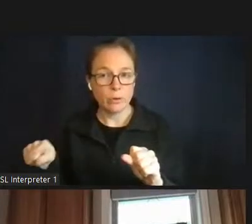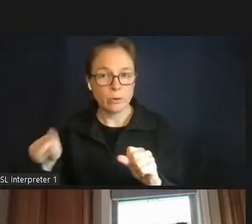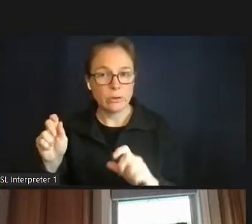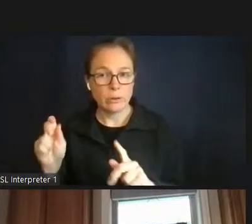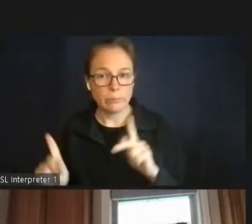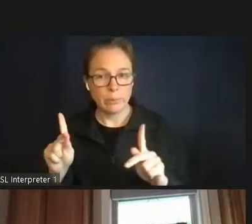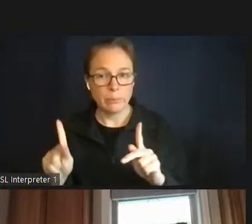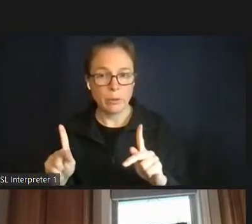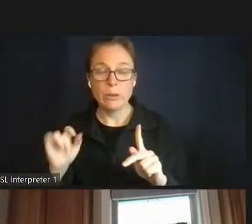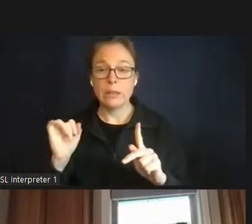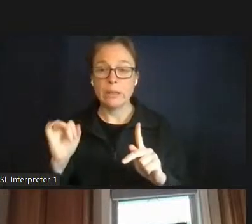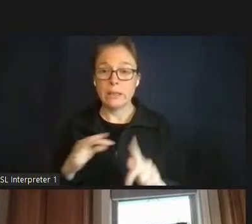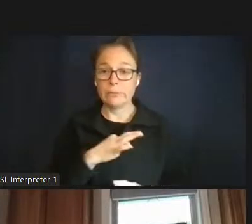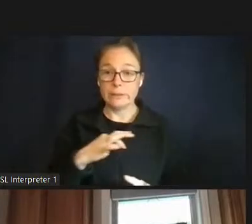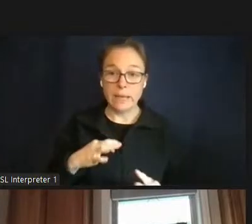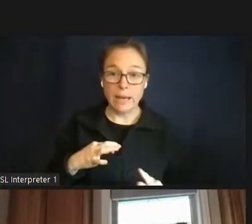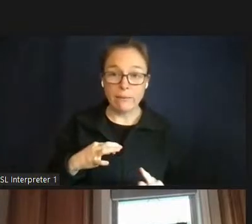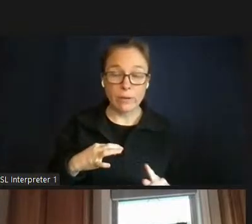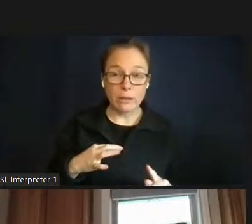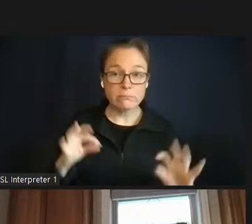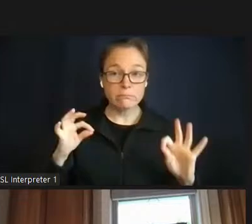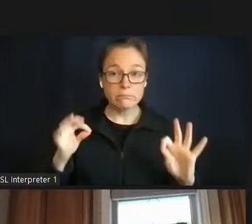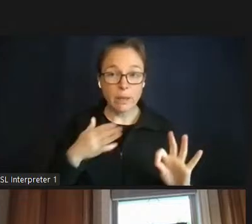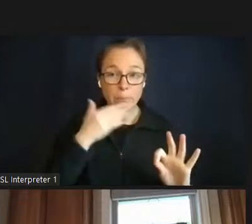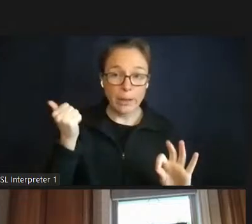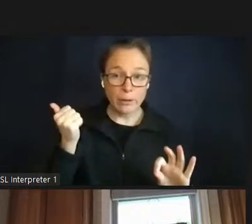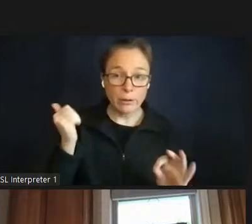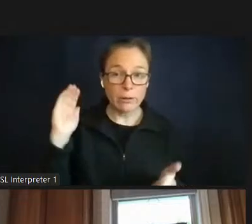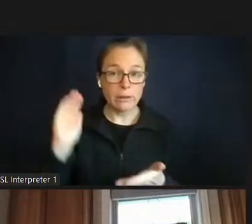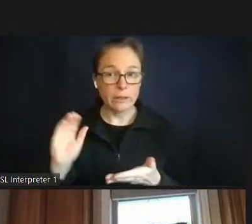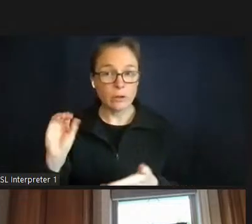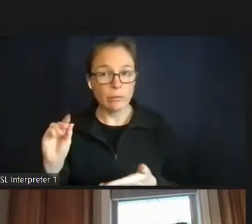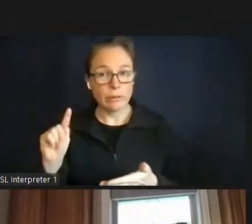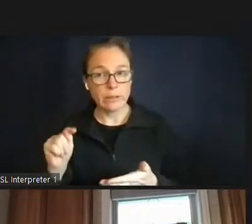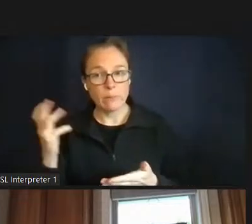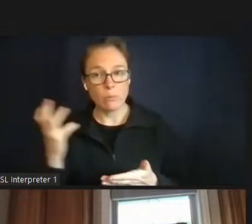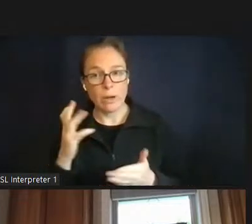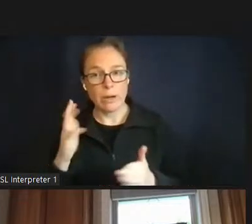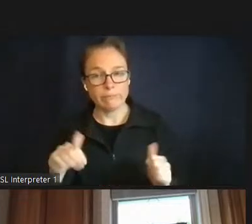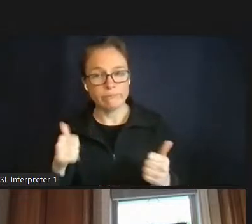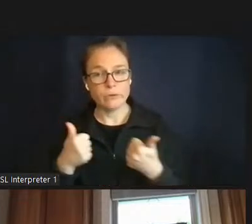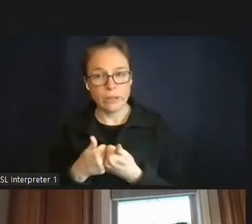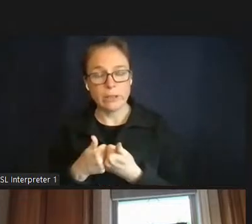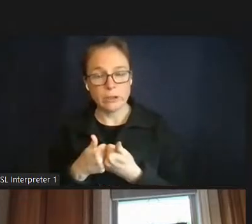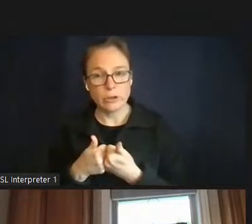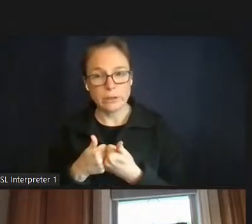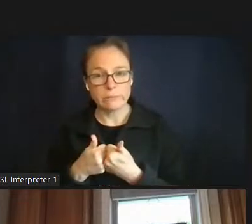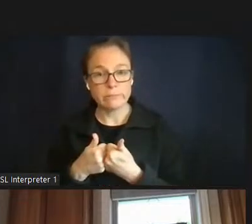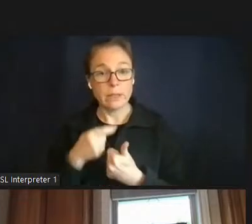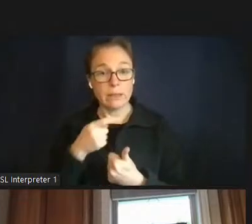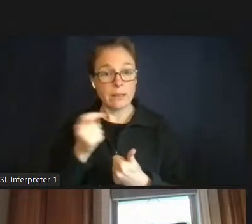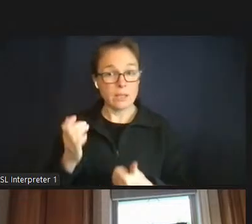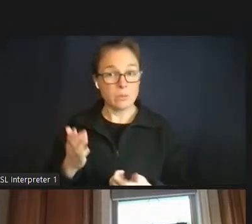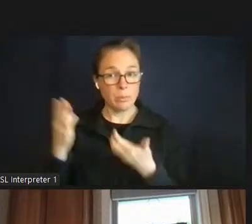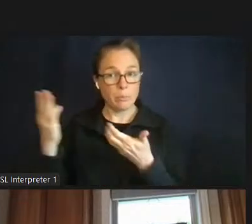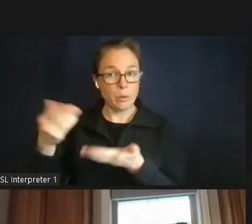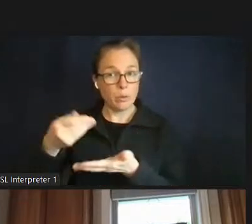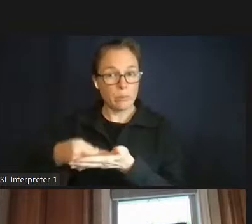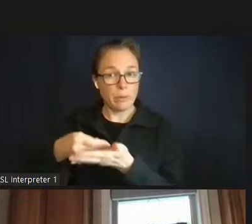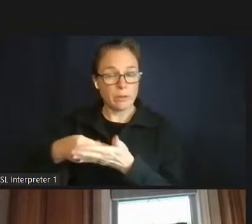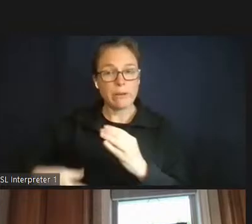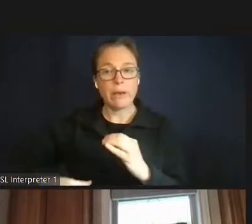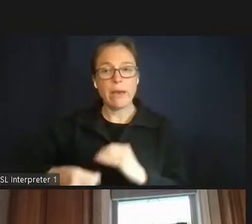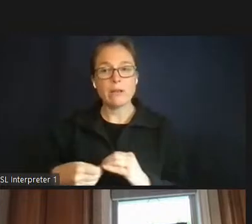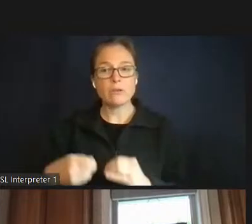staffing levels and minimizing overtime needs continues to be challenging. The proposed budget adds 2 jail